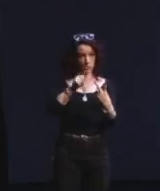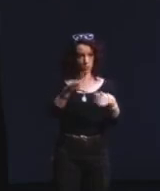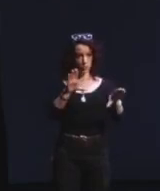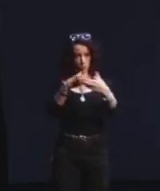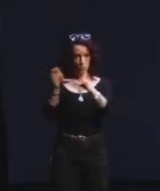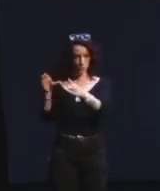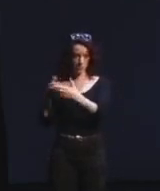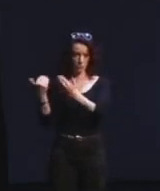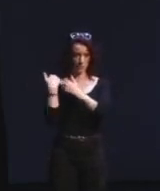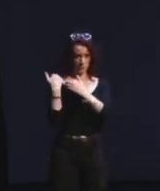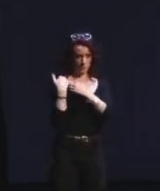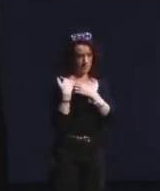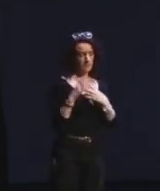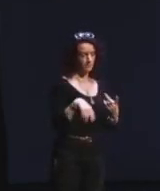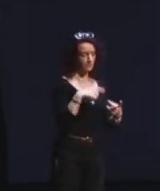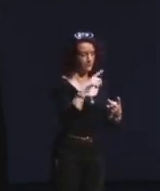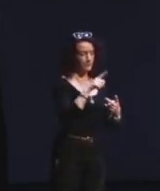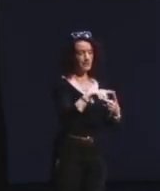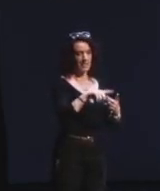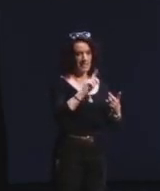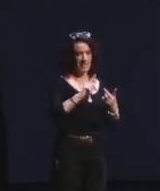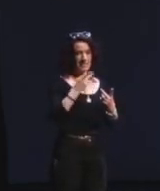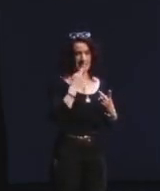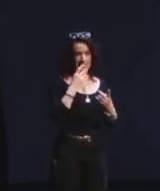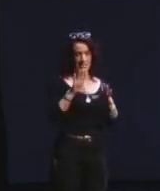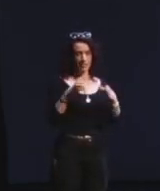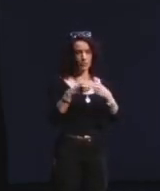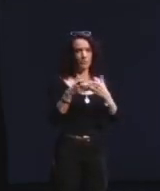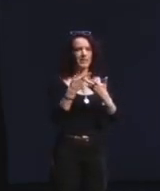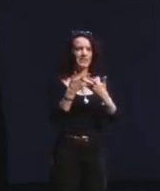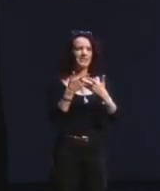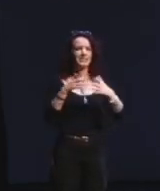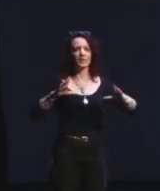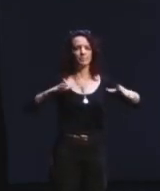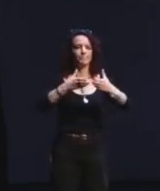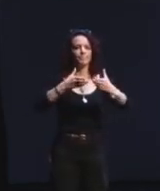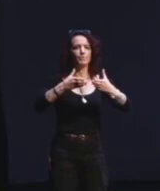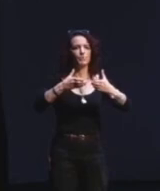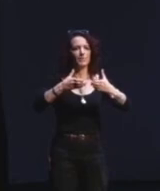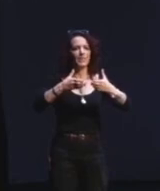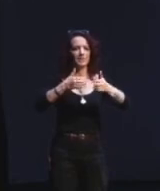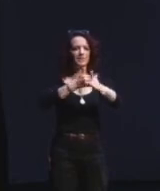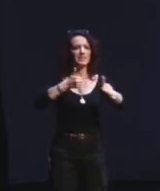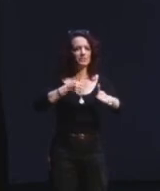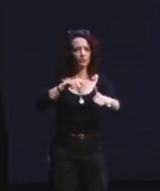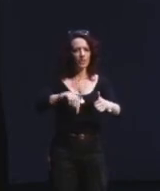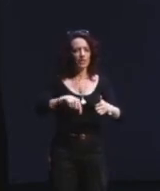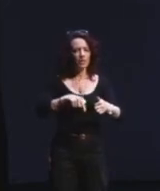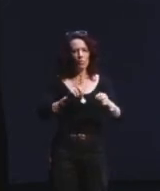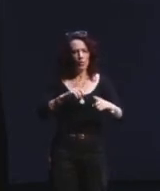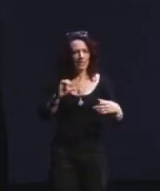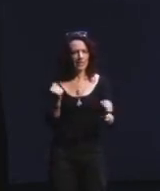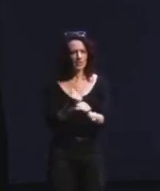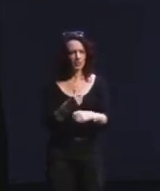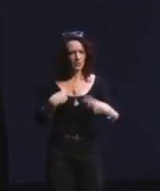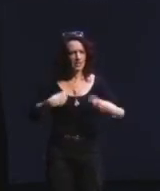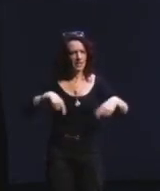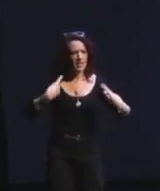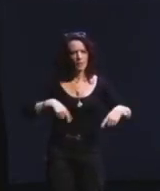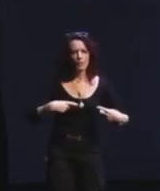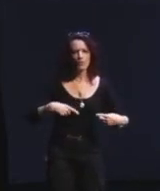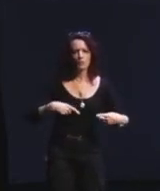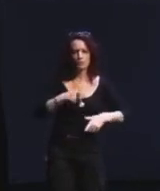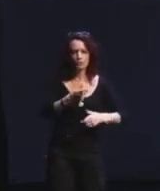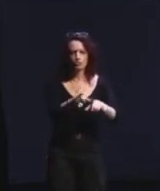responsibility, and the second group of people, that more broadly, is the music sector. So what does the music sector need to do to enable young people to make choices